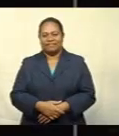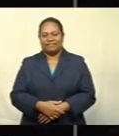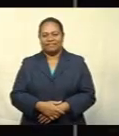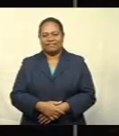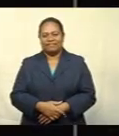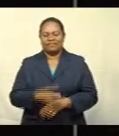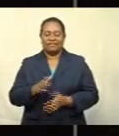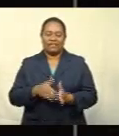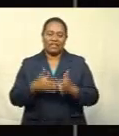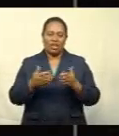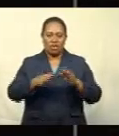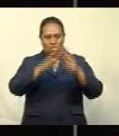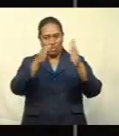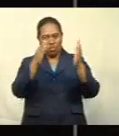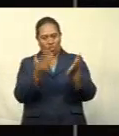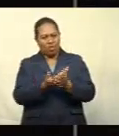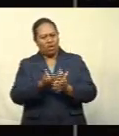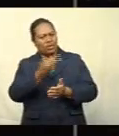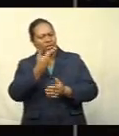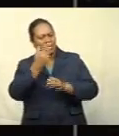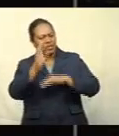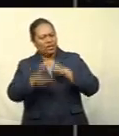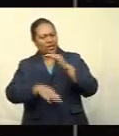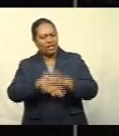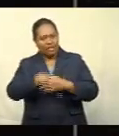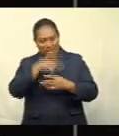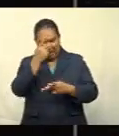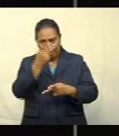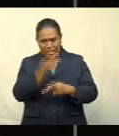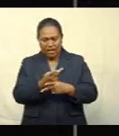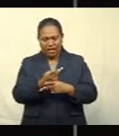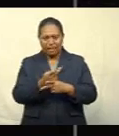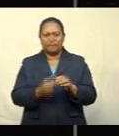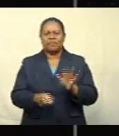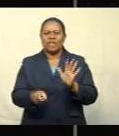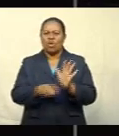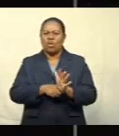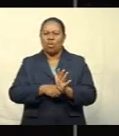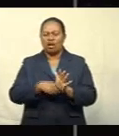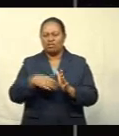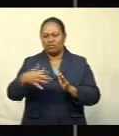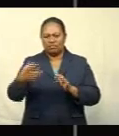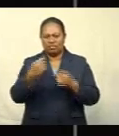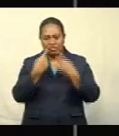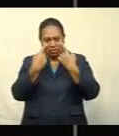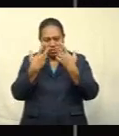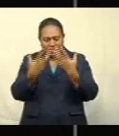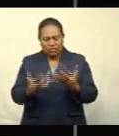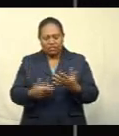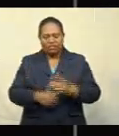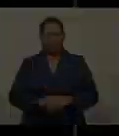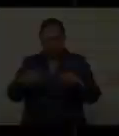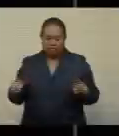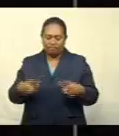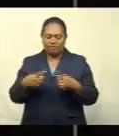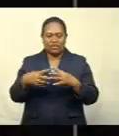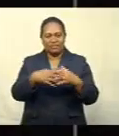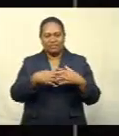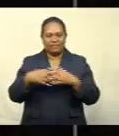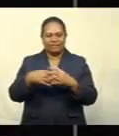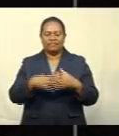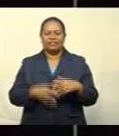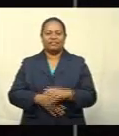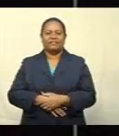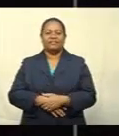And in a world of the weird and the wonderful, a panda in Russia and a bamboo rocket ship have become great buddies.